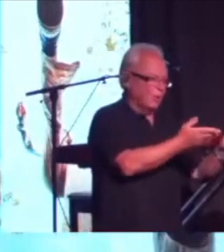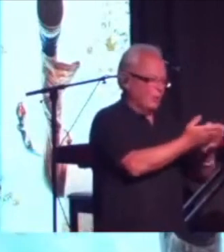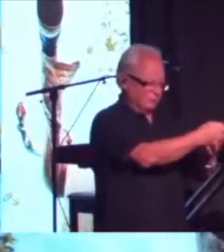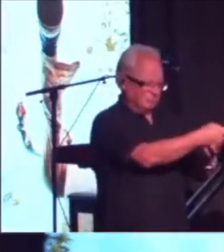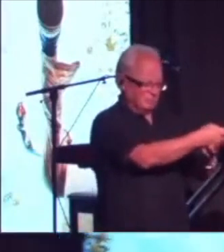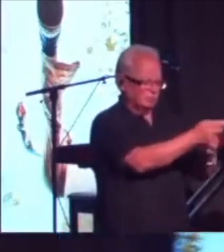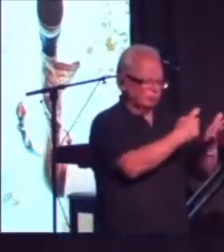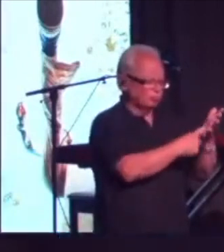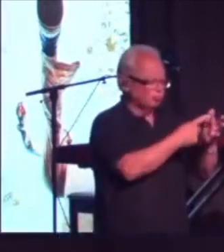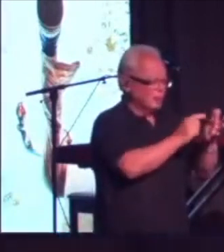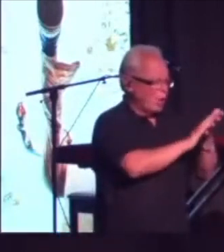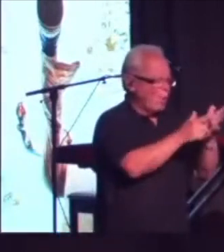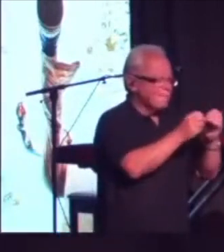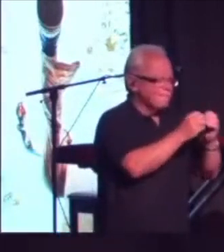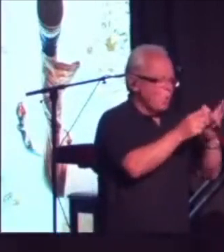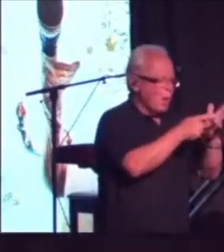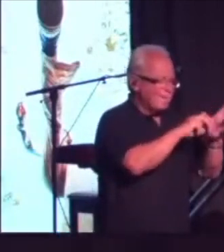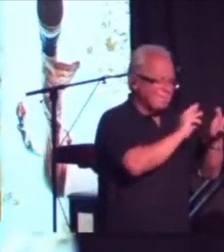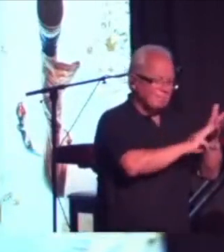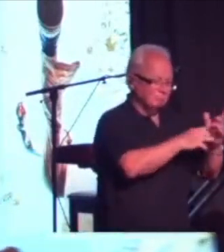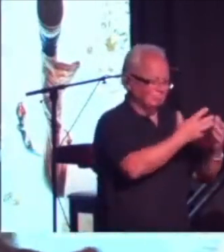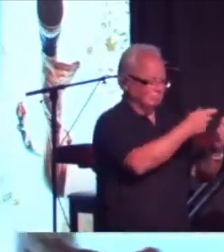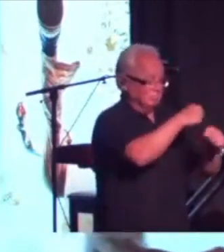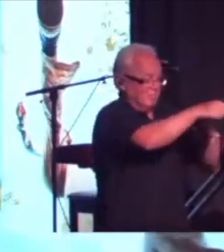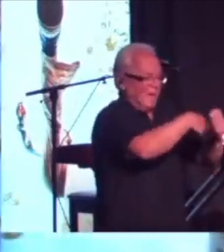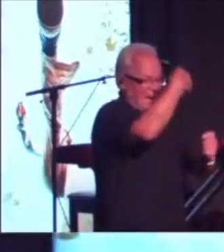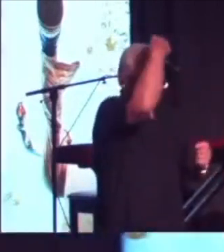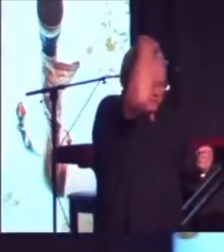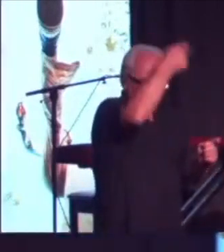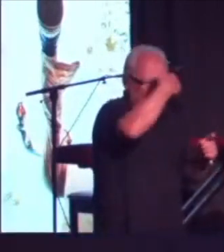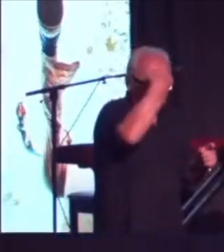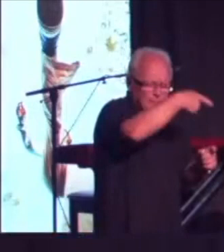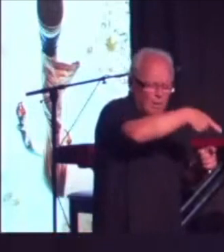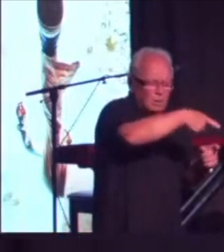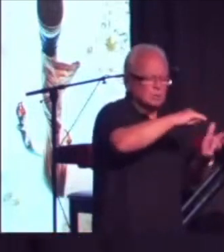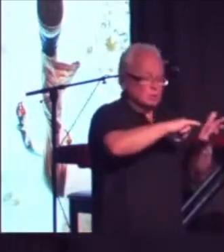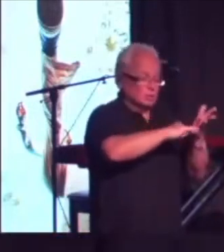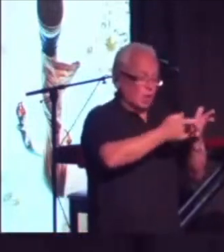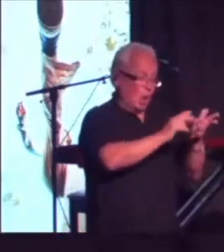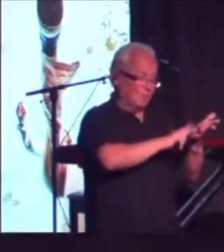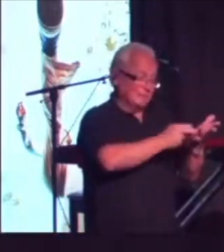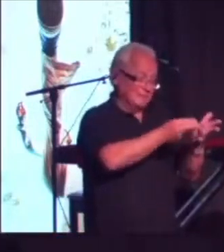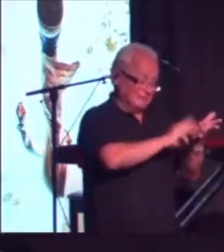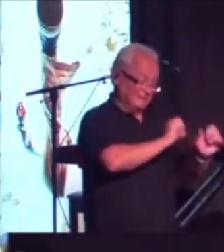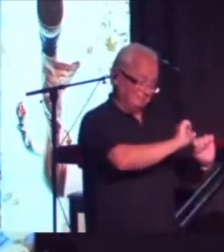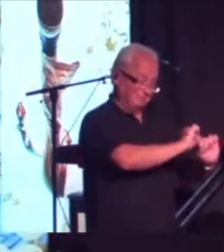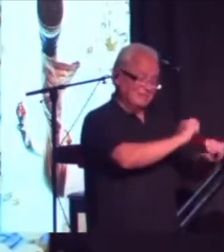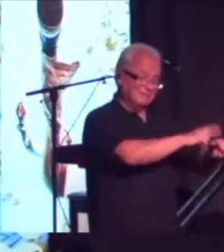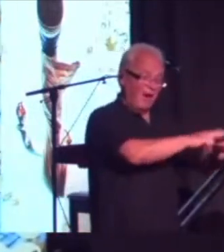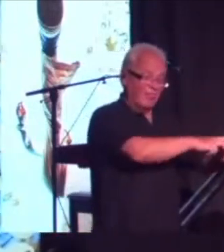to be kind. Rehoboam took the throne, if you remember. Now, Solomon, his father, had worked the people really hard. He had taxed them. He had